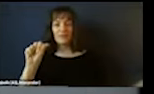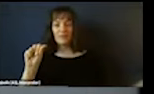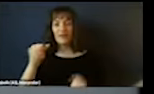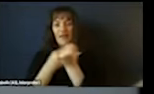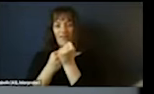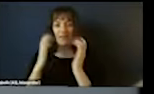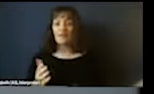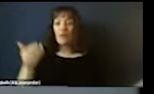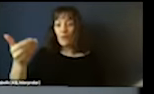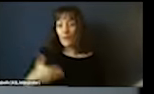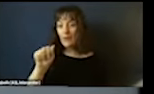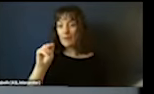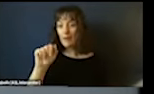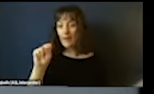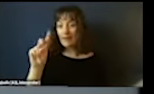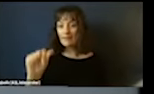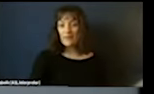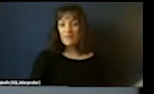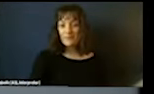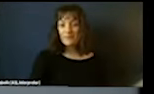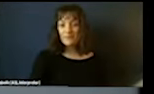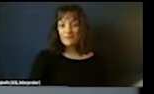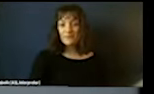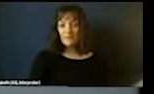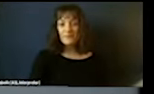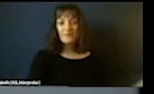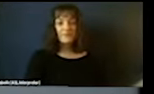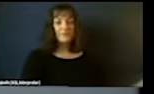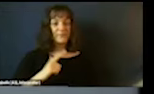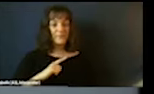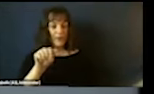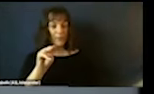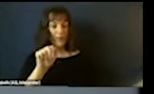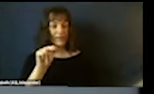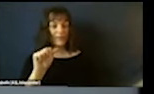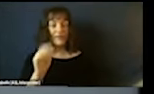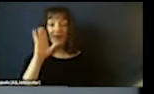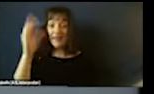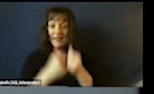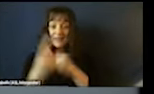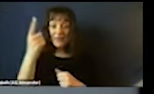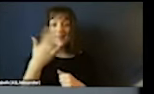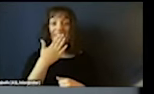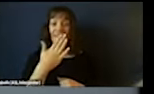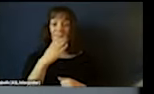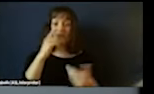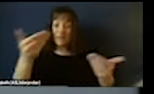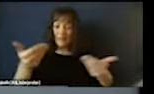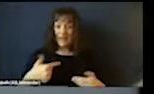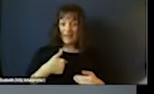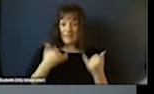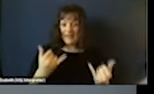Hi everyone, and hi Anna. Thank you for having me here today. My name is Amanda Quirk and I'm a rising fourth year graduate student in